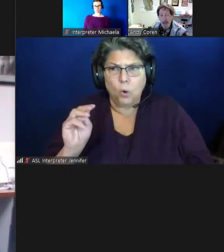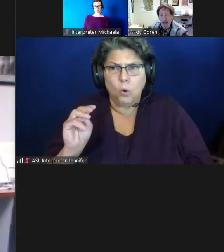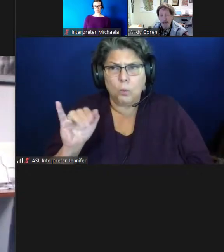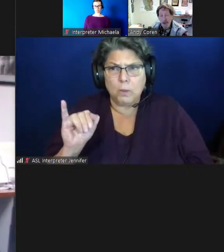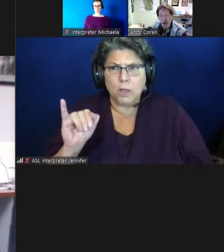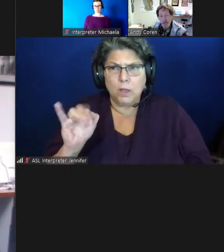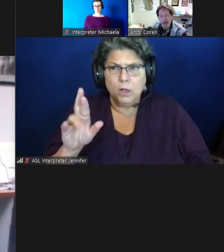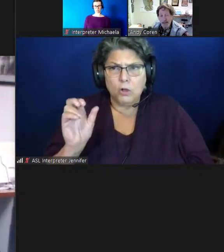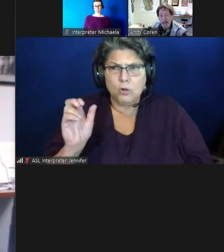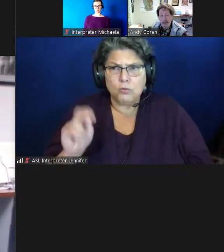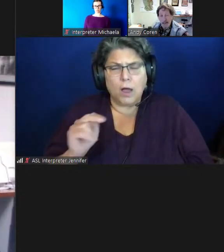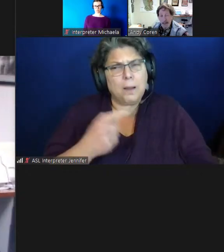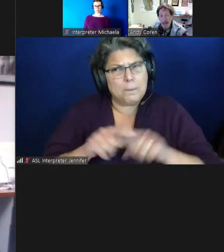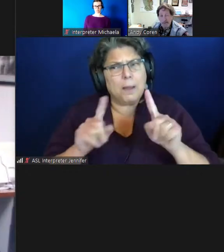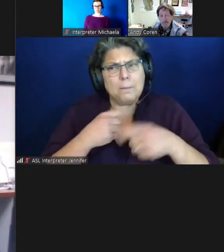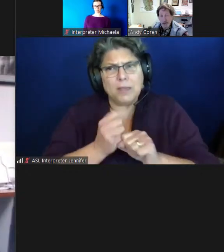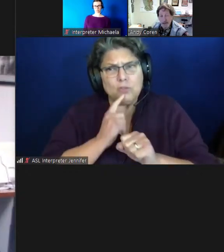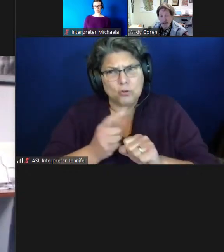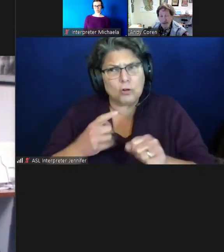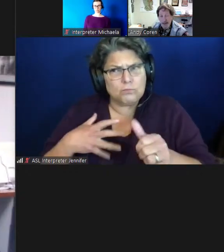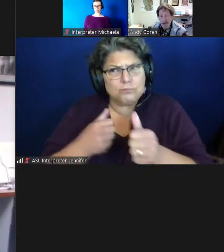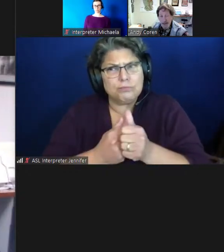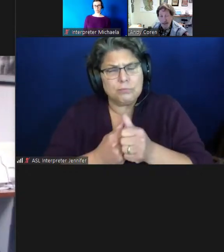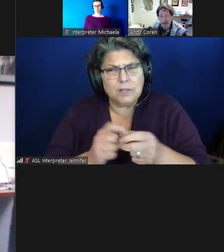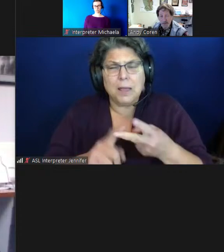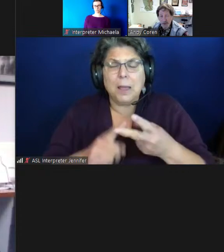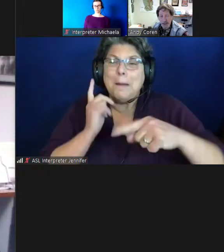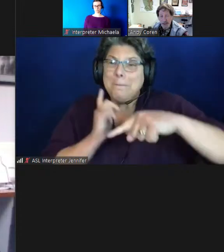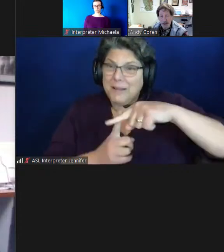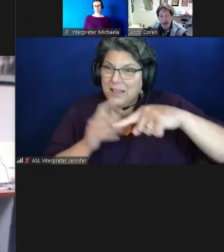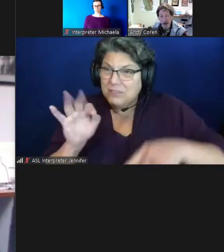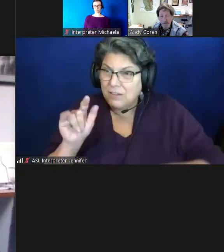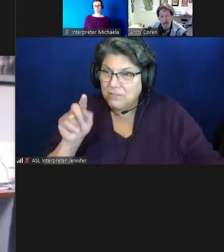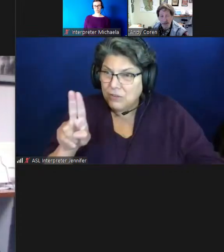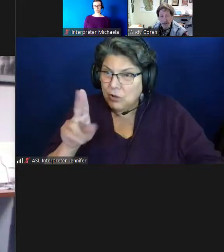vaccinations. And don't forget to get influenza vaccines when